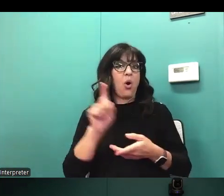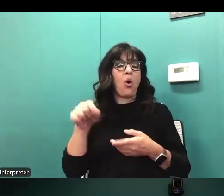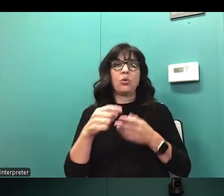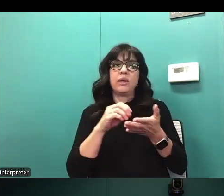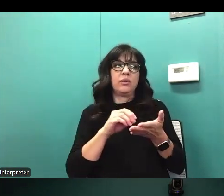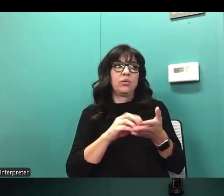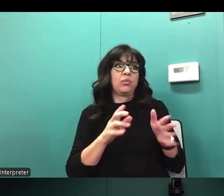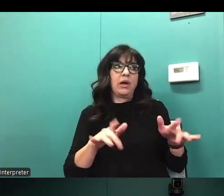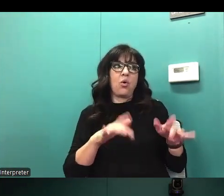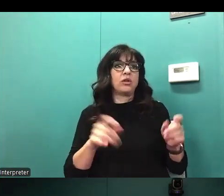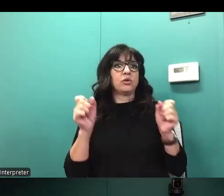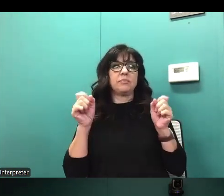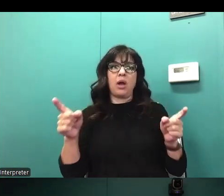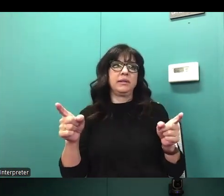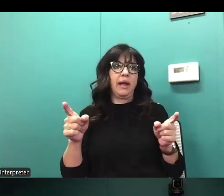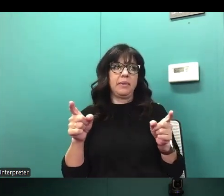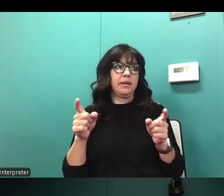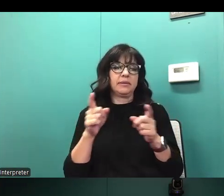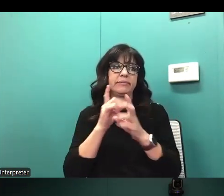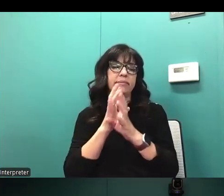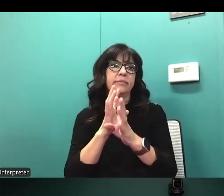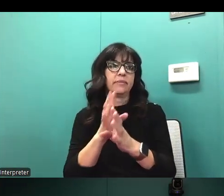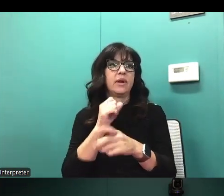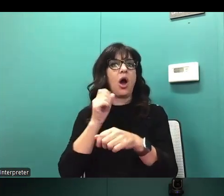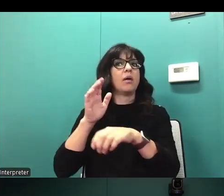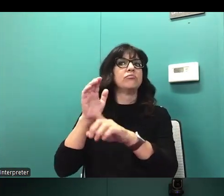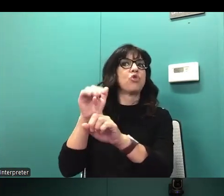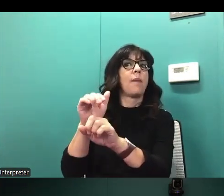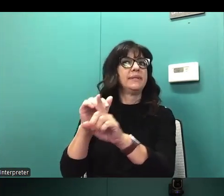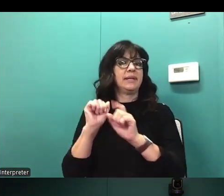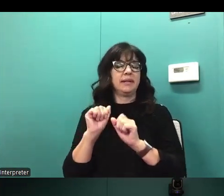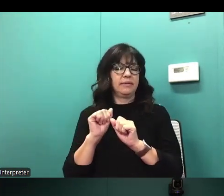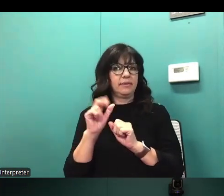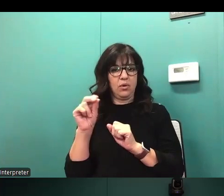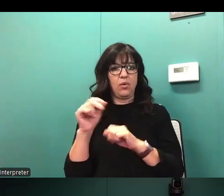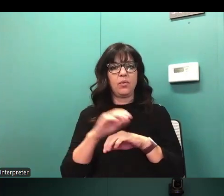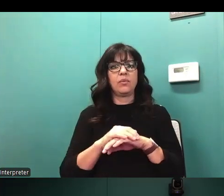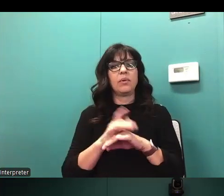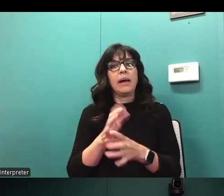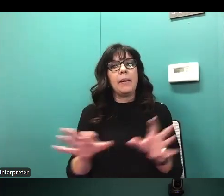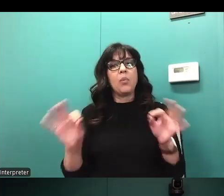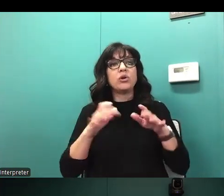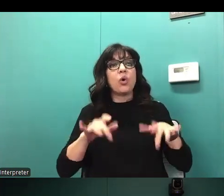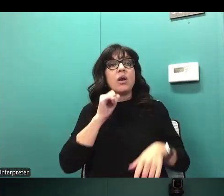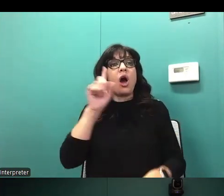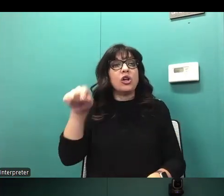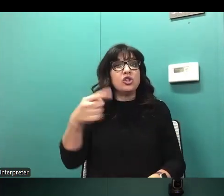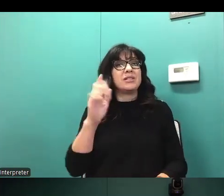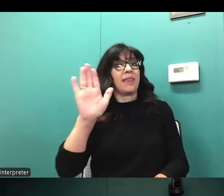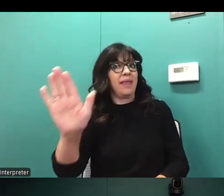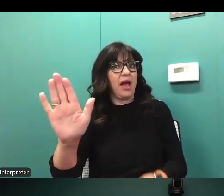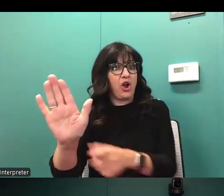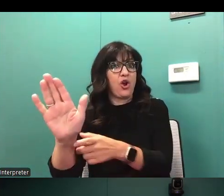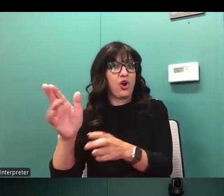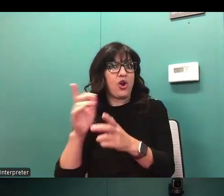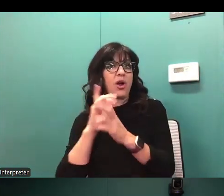spontaneous utterances rather than, prompted and imitated ones. And it's important to record not only their utterance, but like